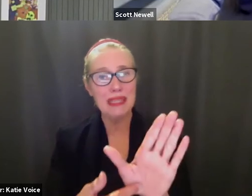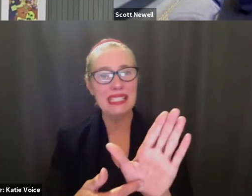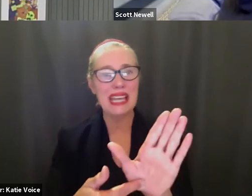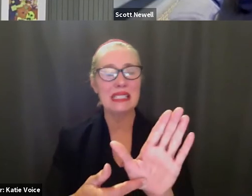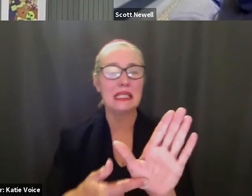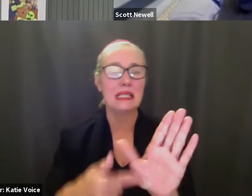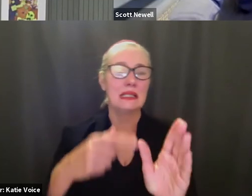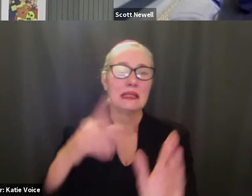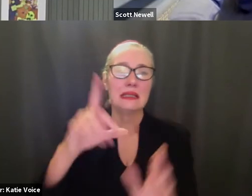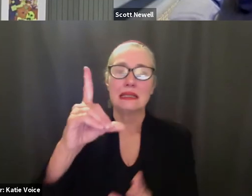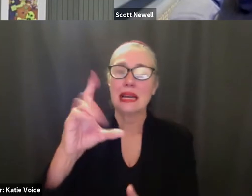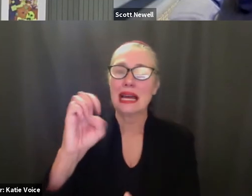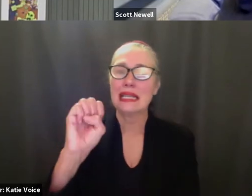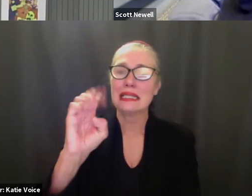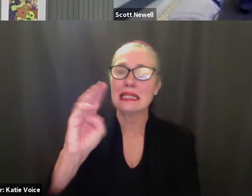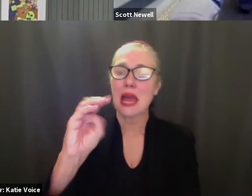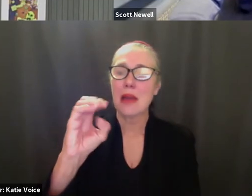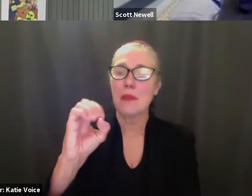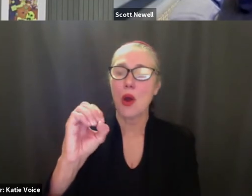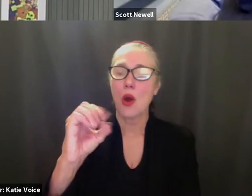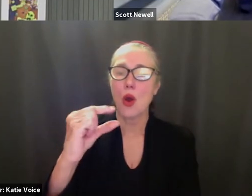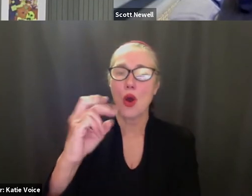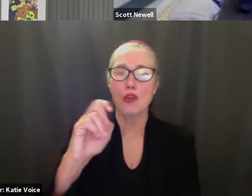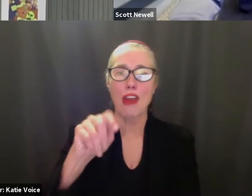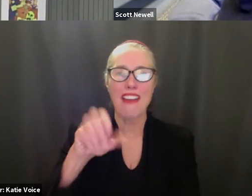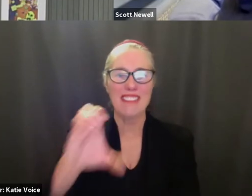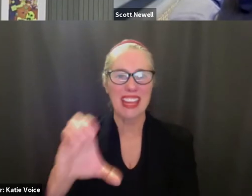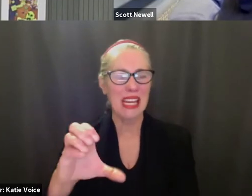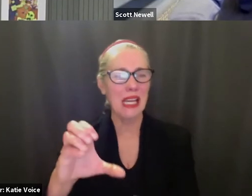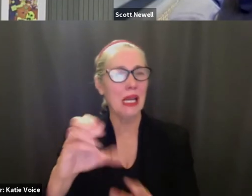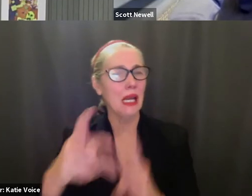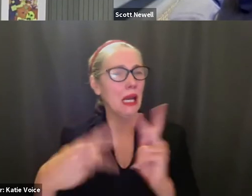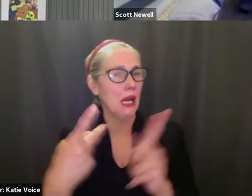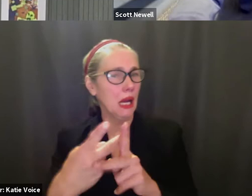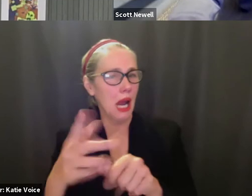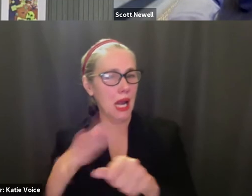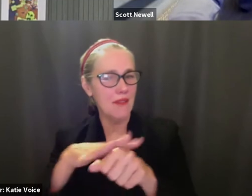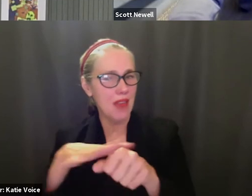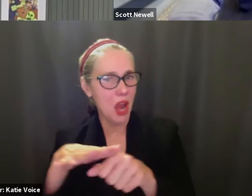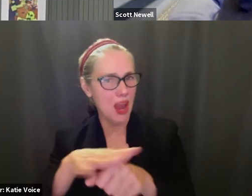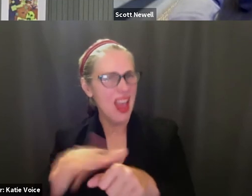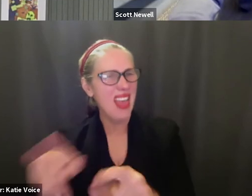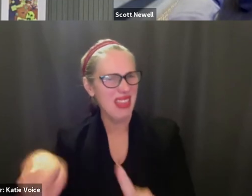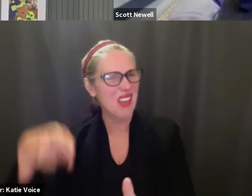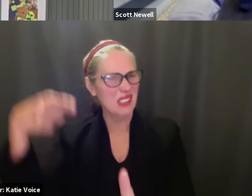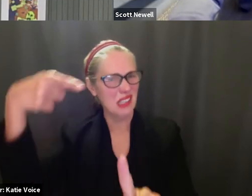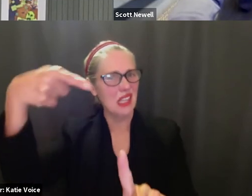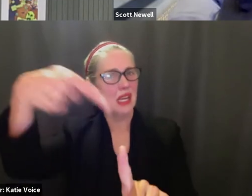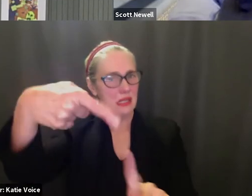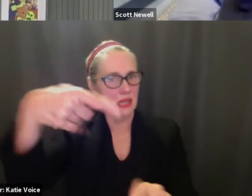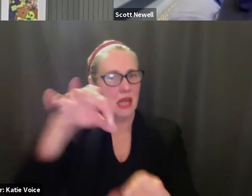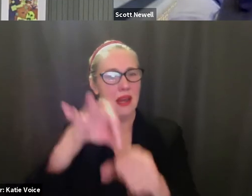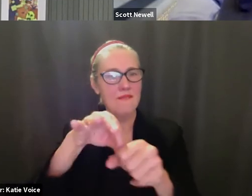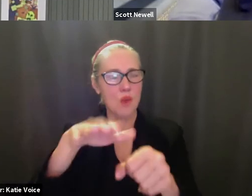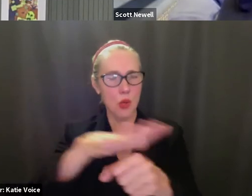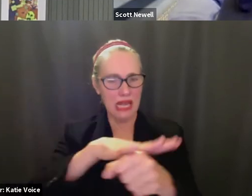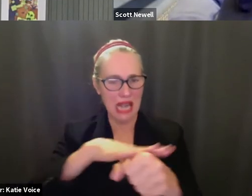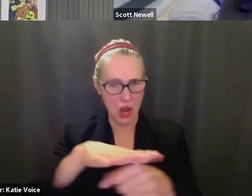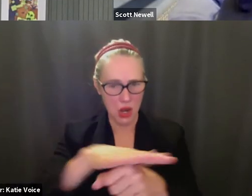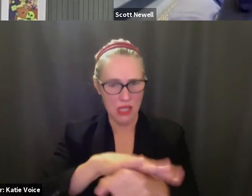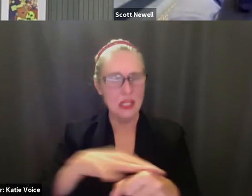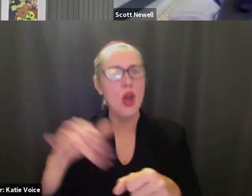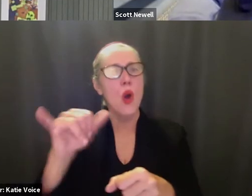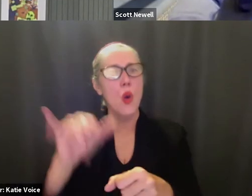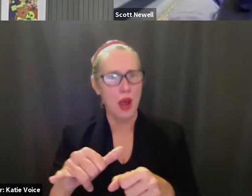better you know those are the primary intents of the voting areas is to keep those two metrics